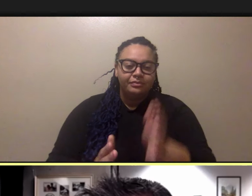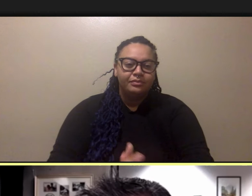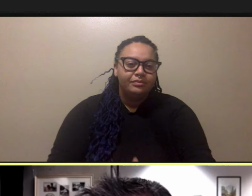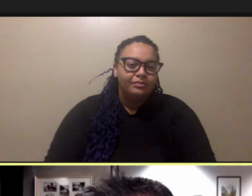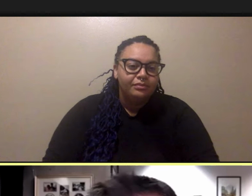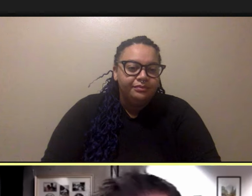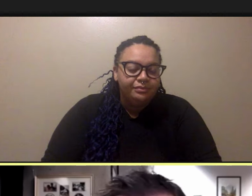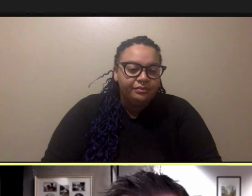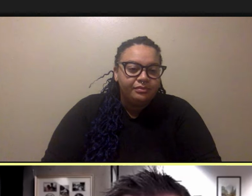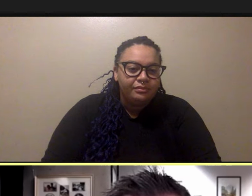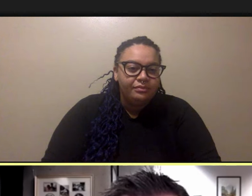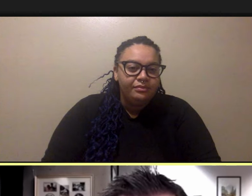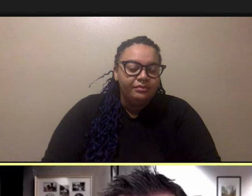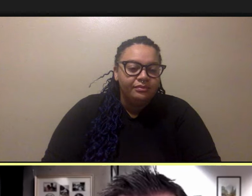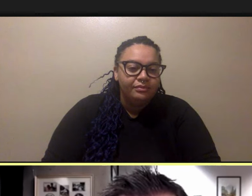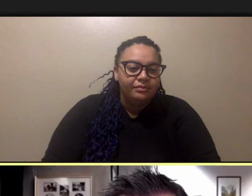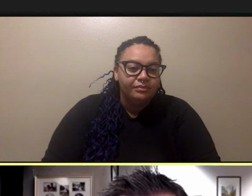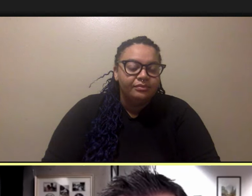they would treat the natives poorly